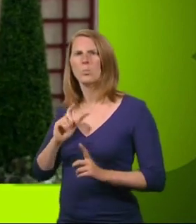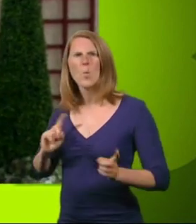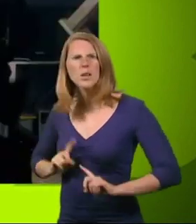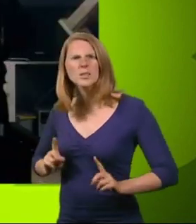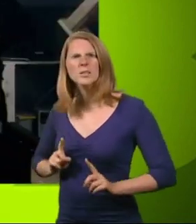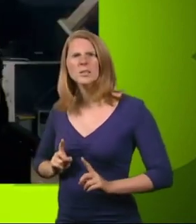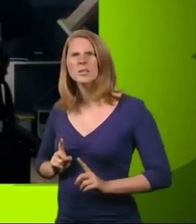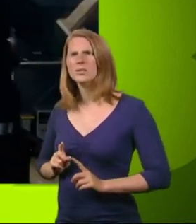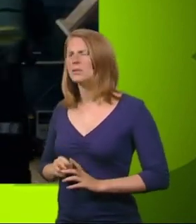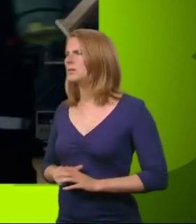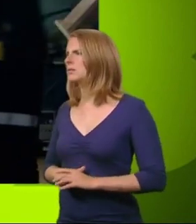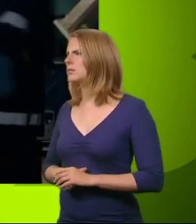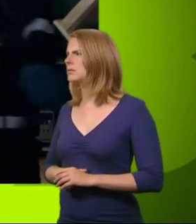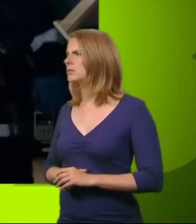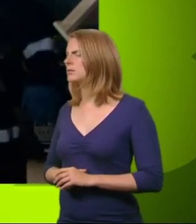What?